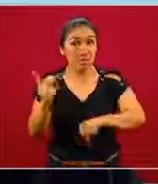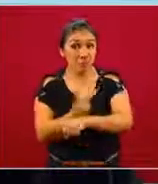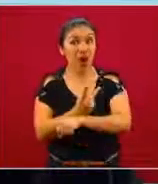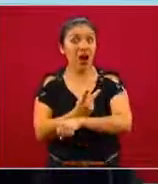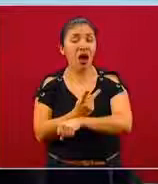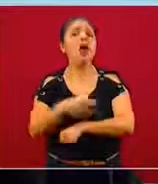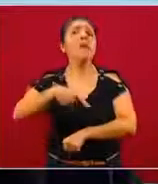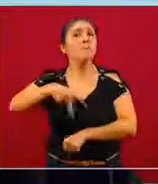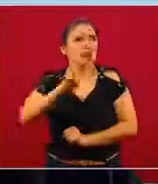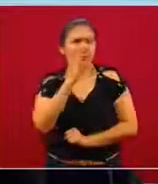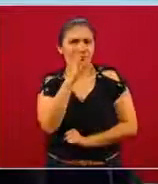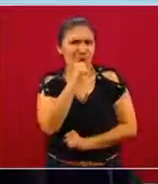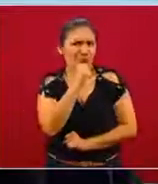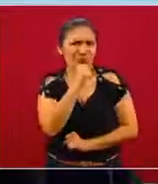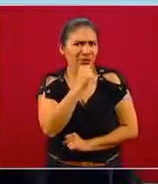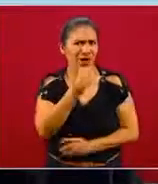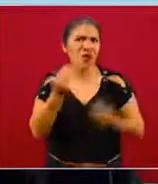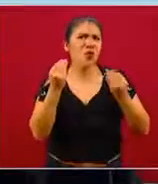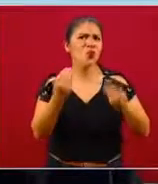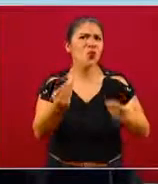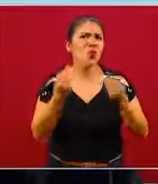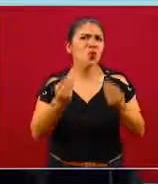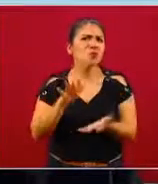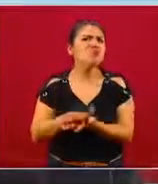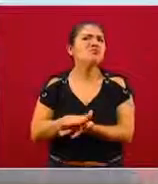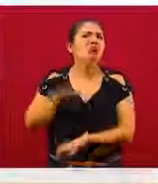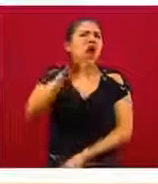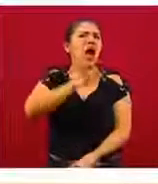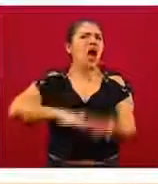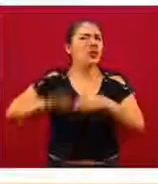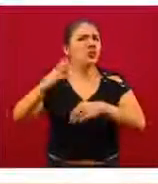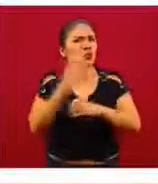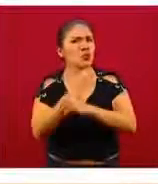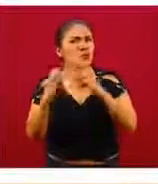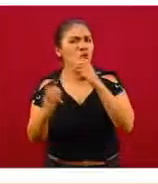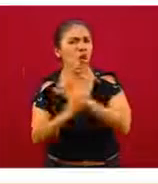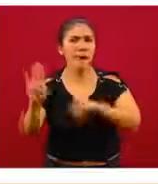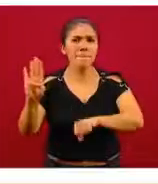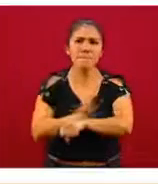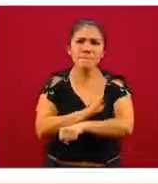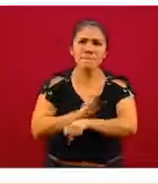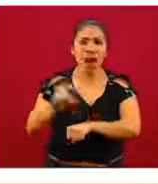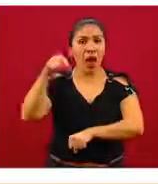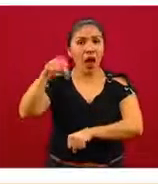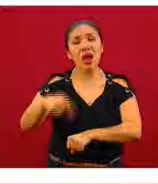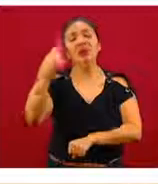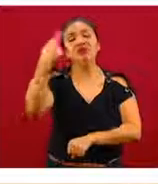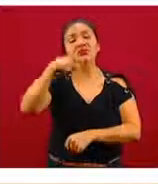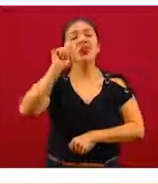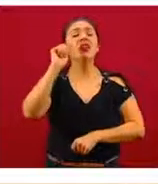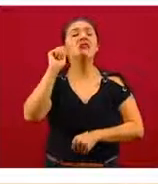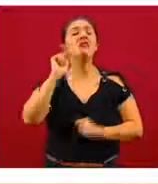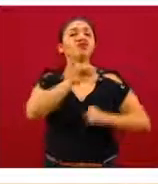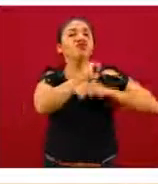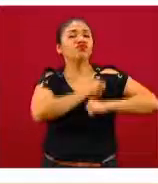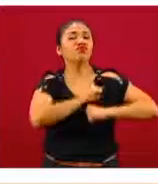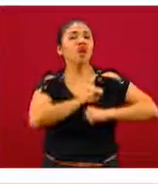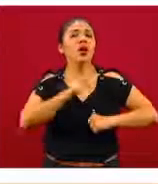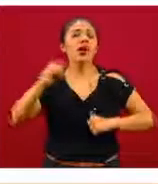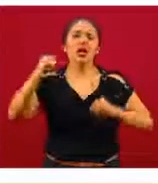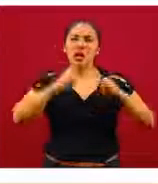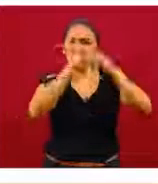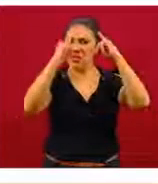That doesn't just happen, can't just happen like that. There's an enormous amount of services and institutions, both public and